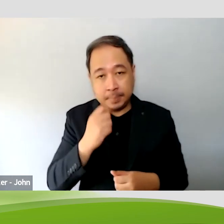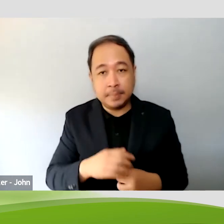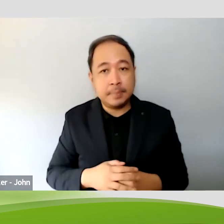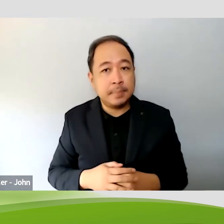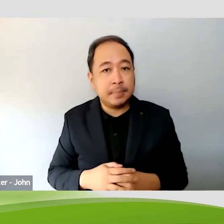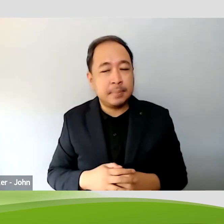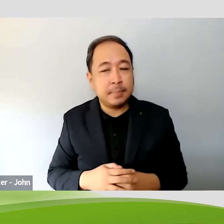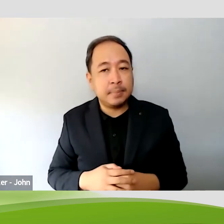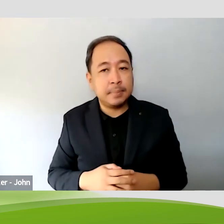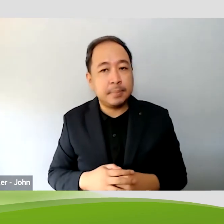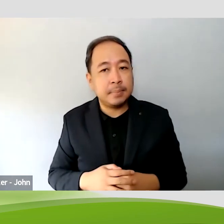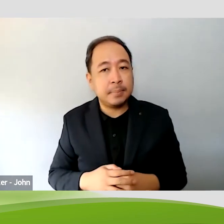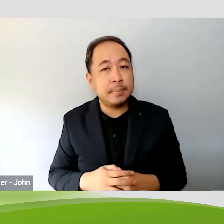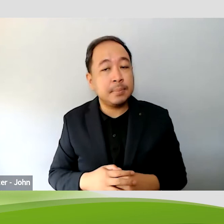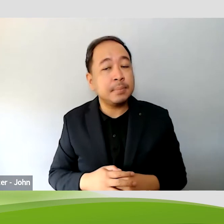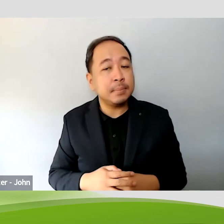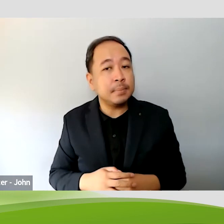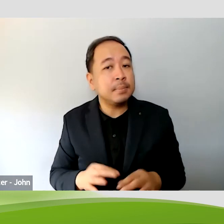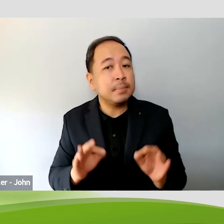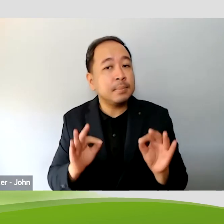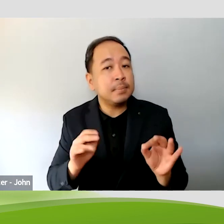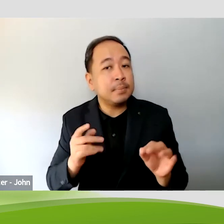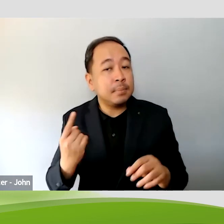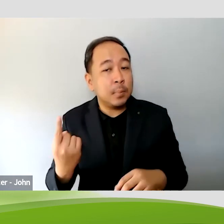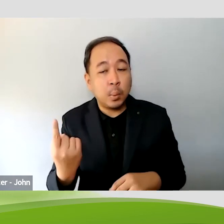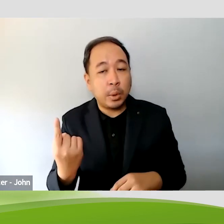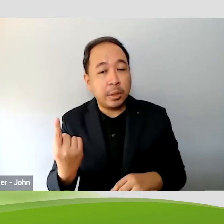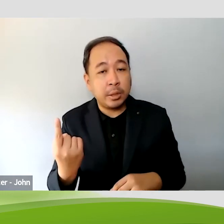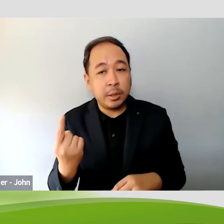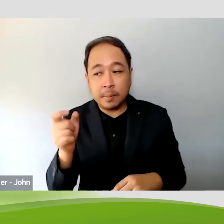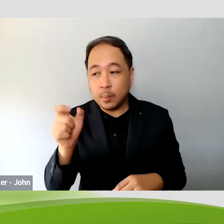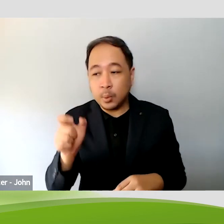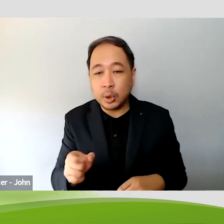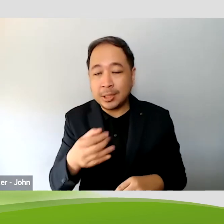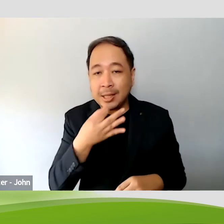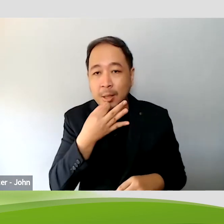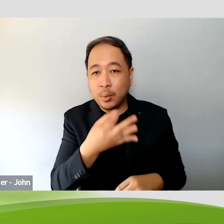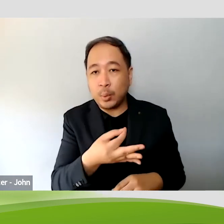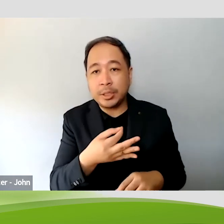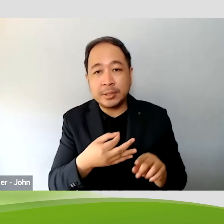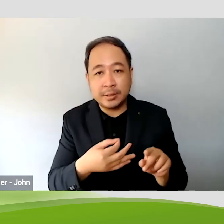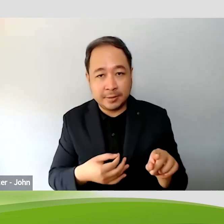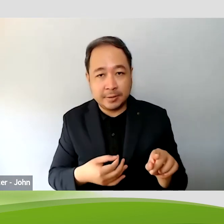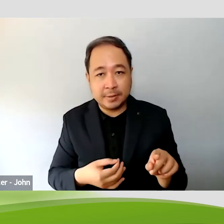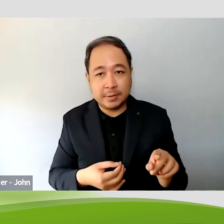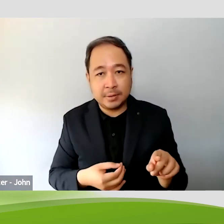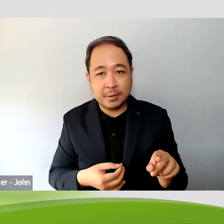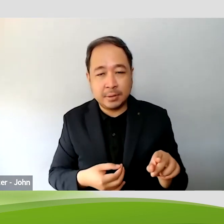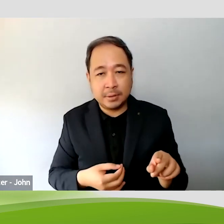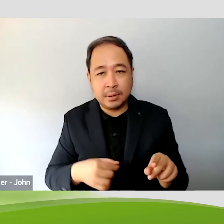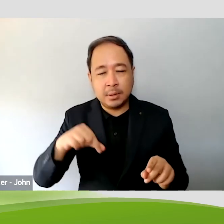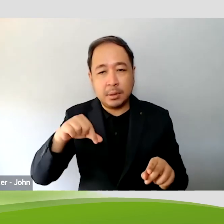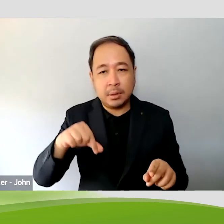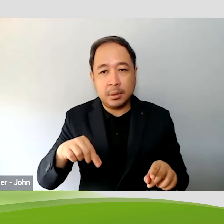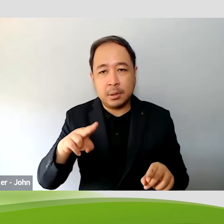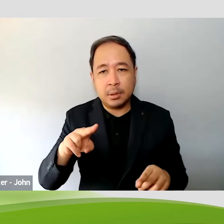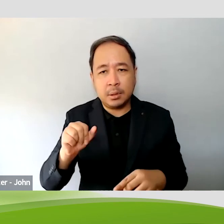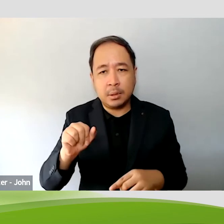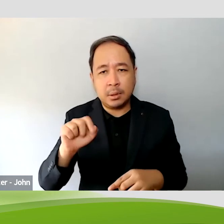Okay, I think we have a request here from one of our participants, Quasi Baby.